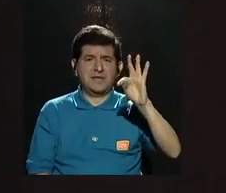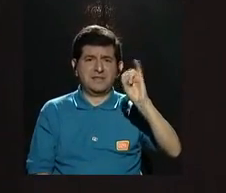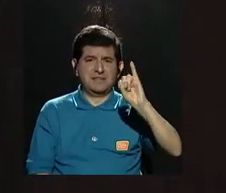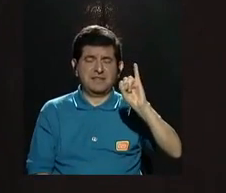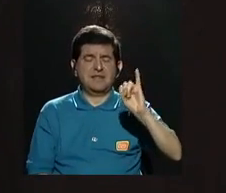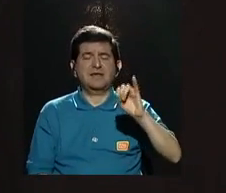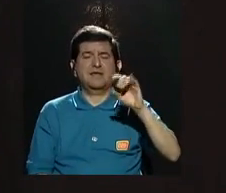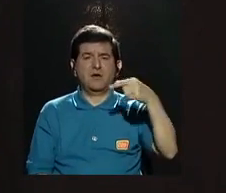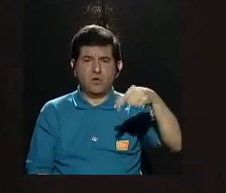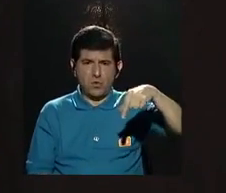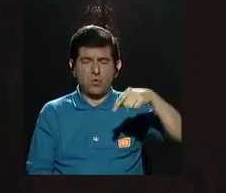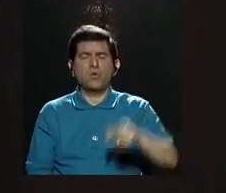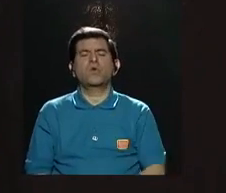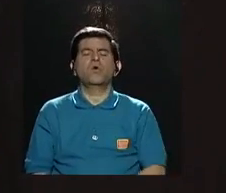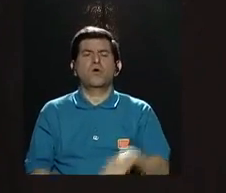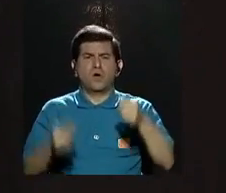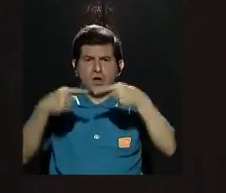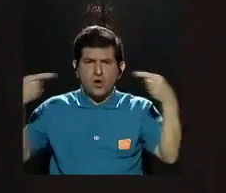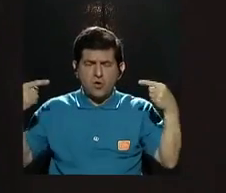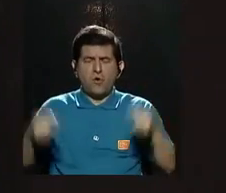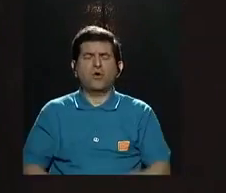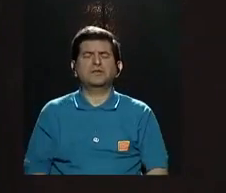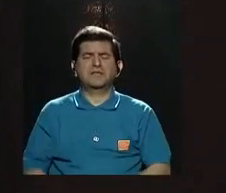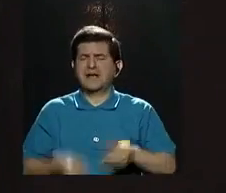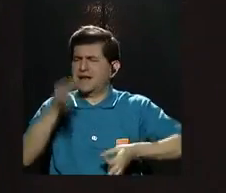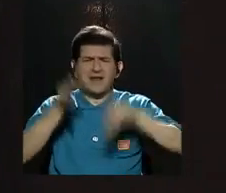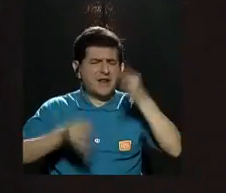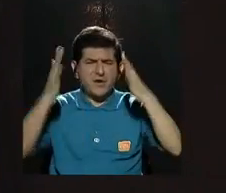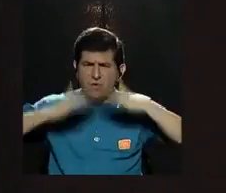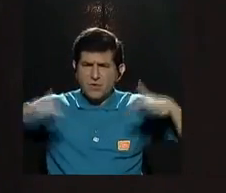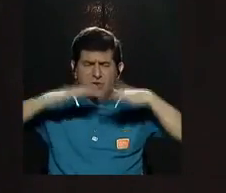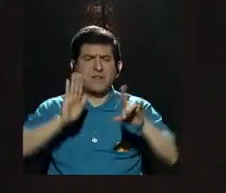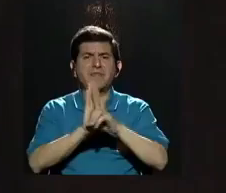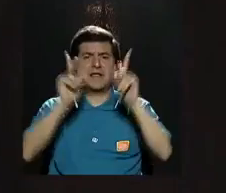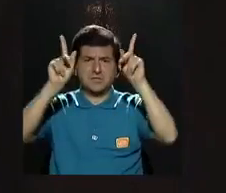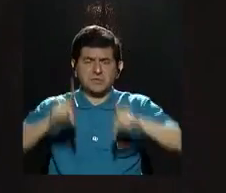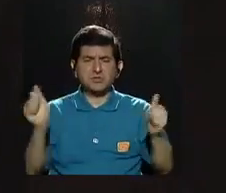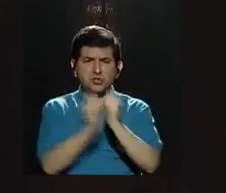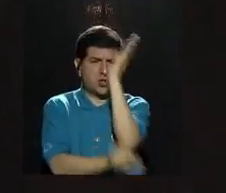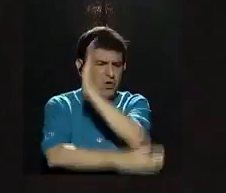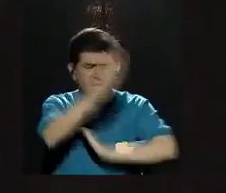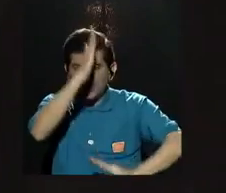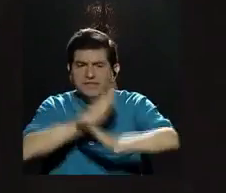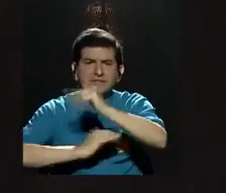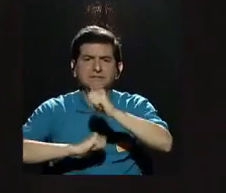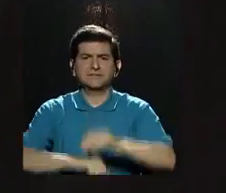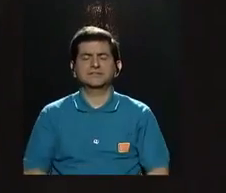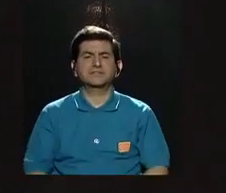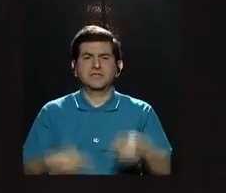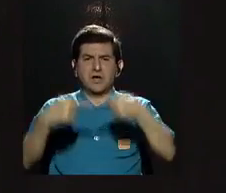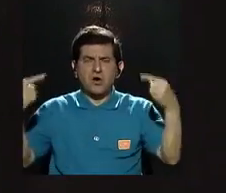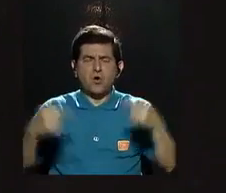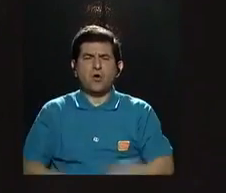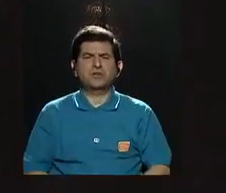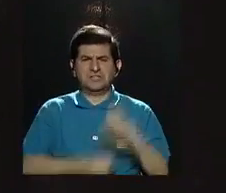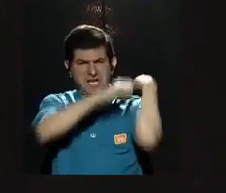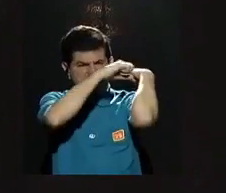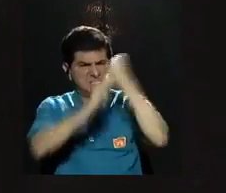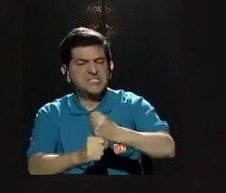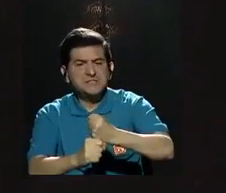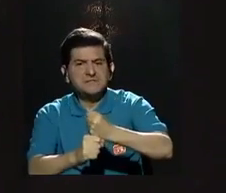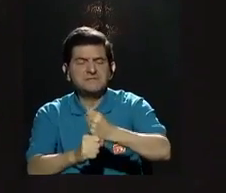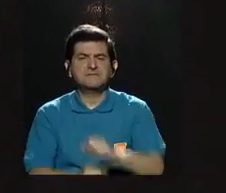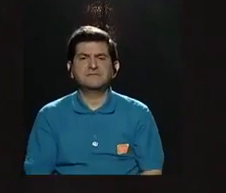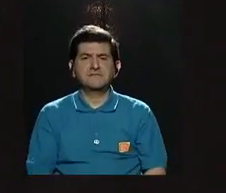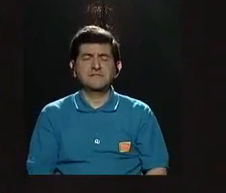environmental justice, for the rights of disabled people, against imperialism,